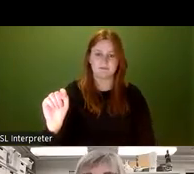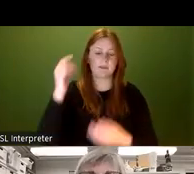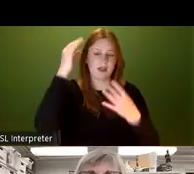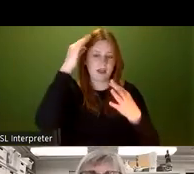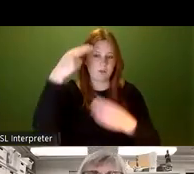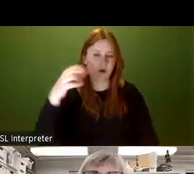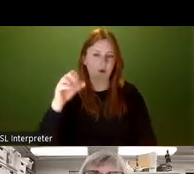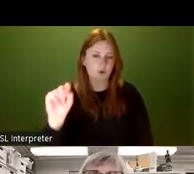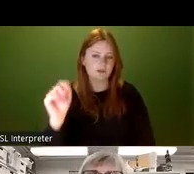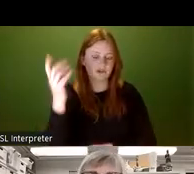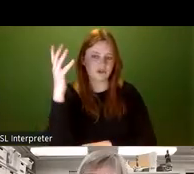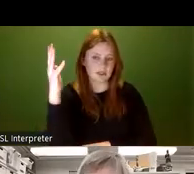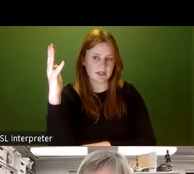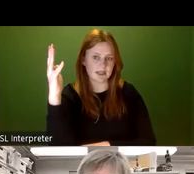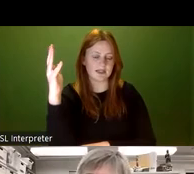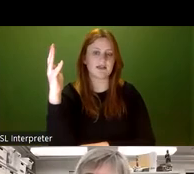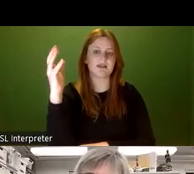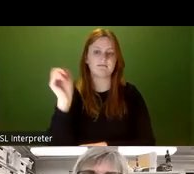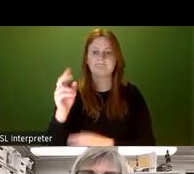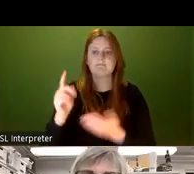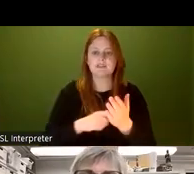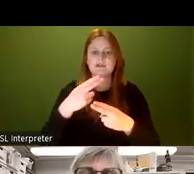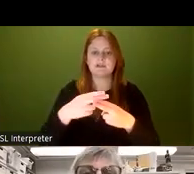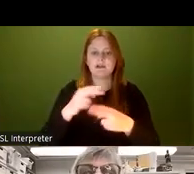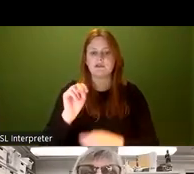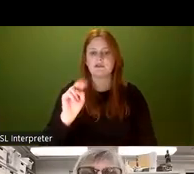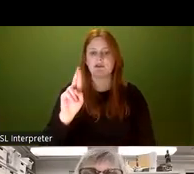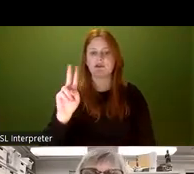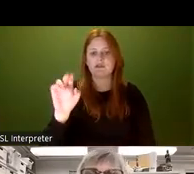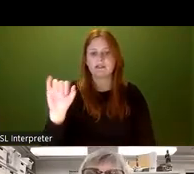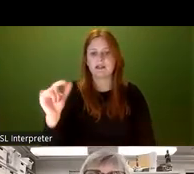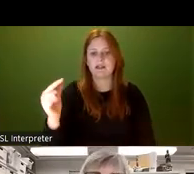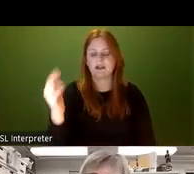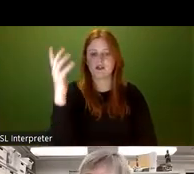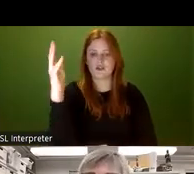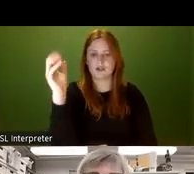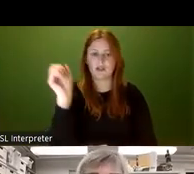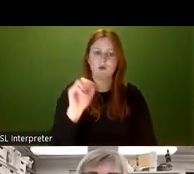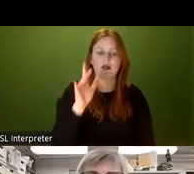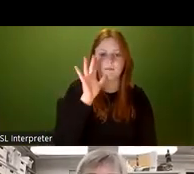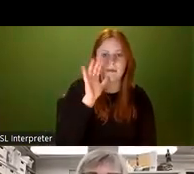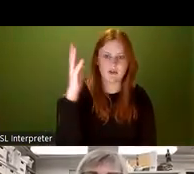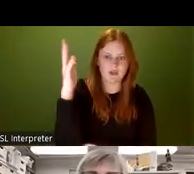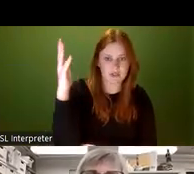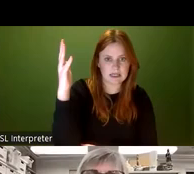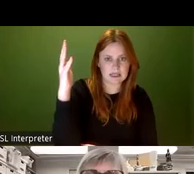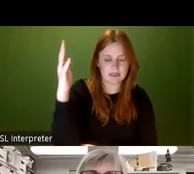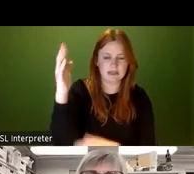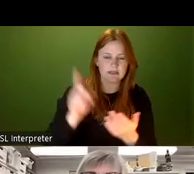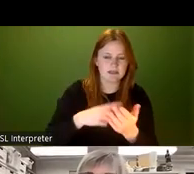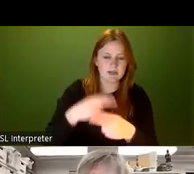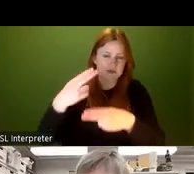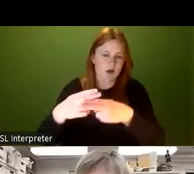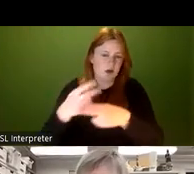tree, or sometimes called a nursing tree, or the mother tree is what I've heard it referred to